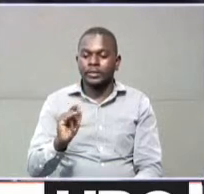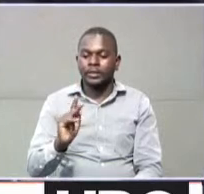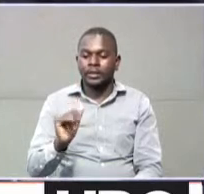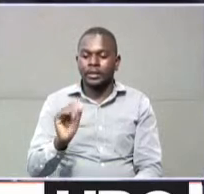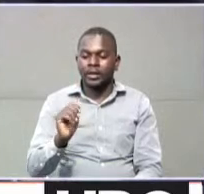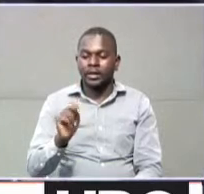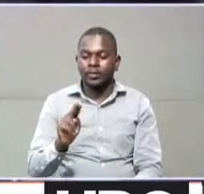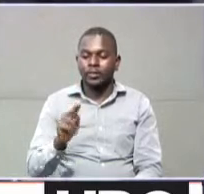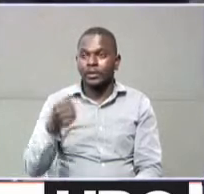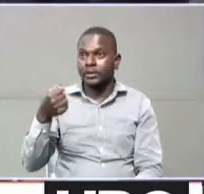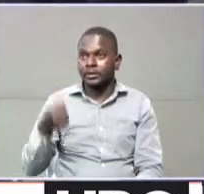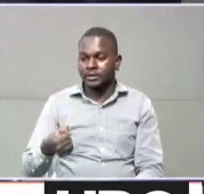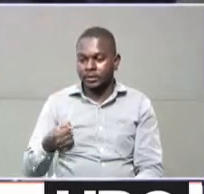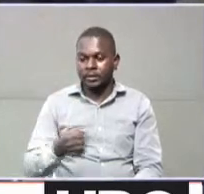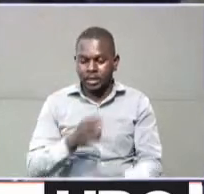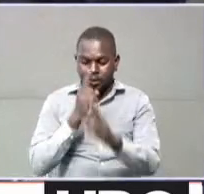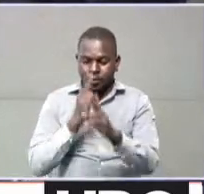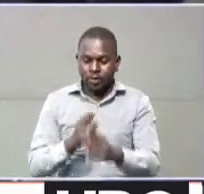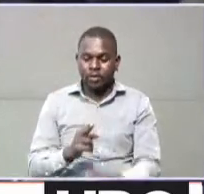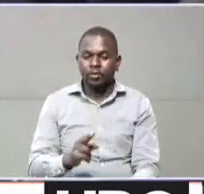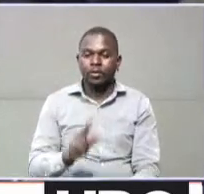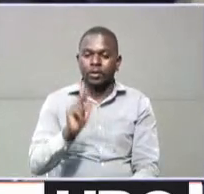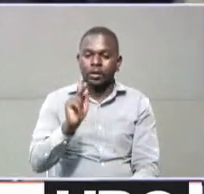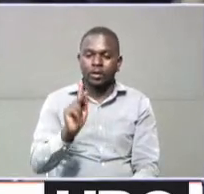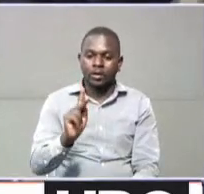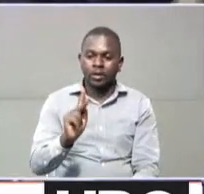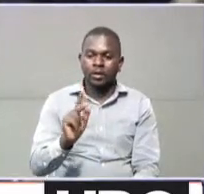honorable kagawa twarah